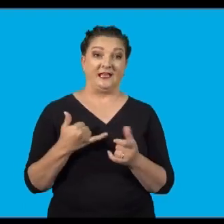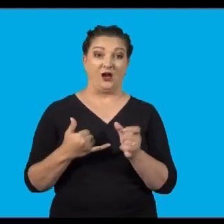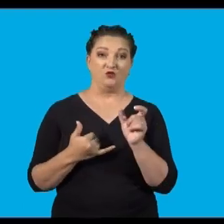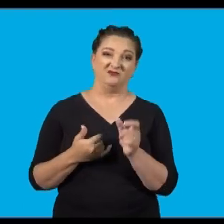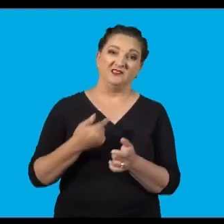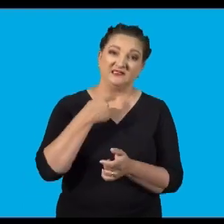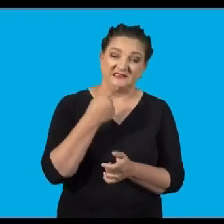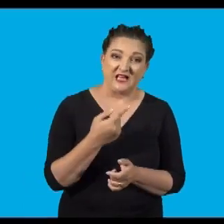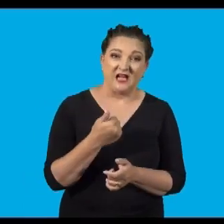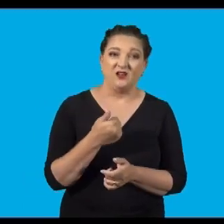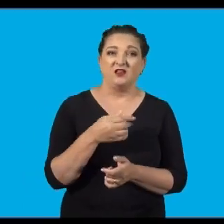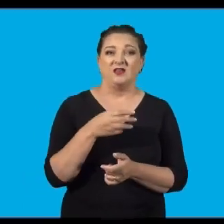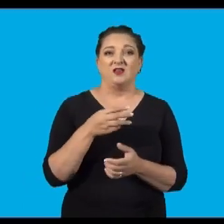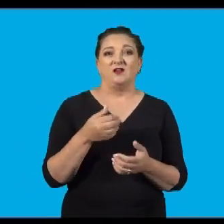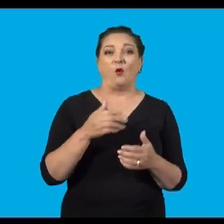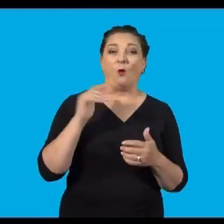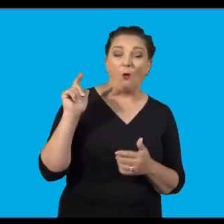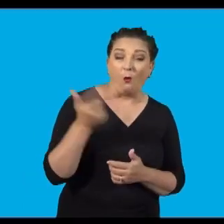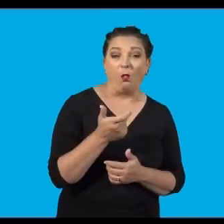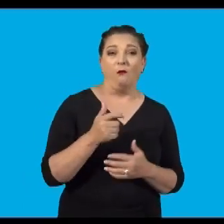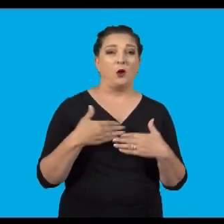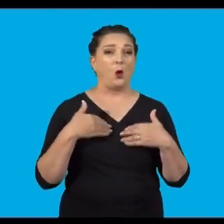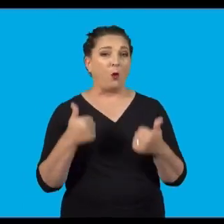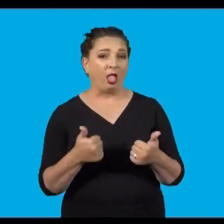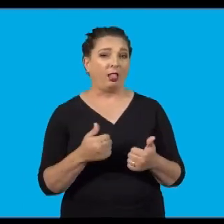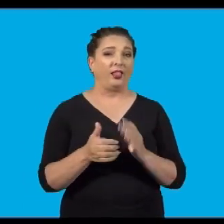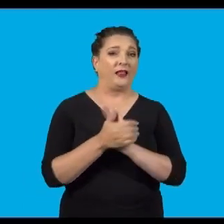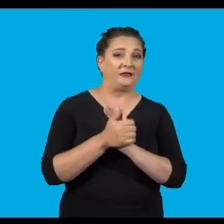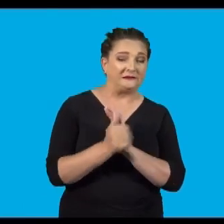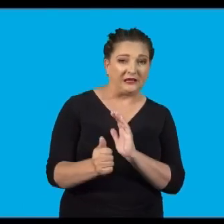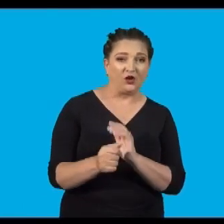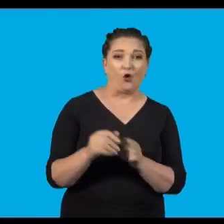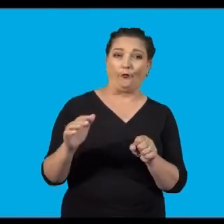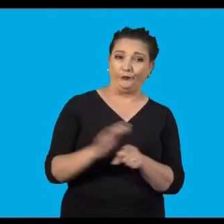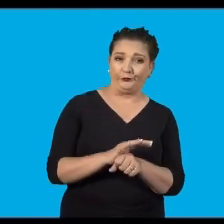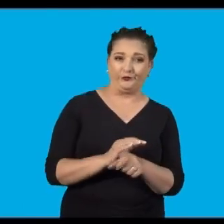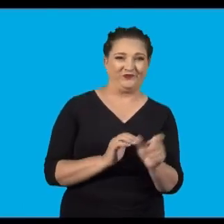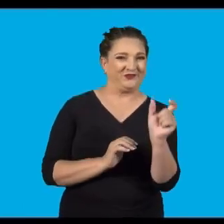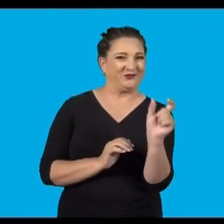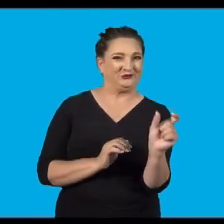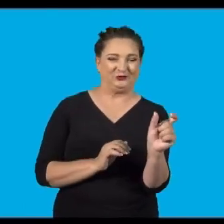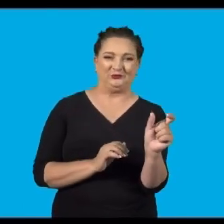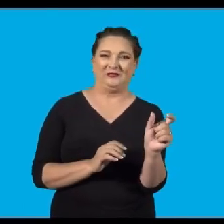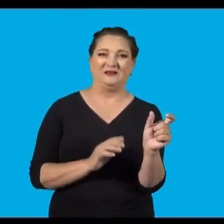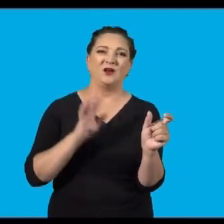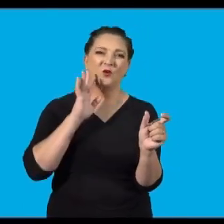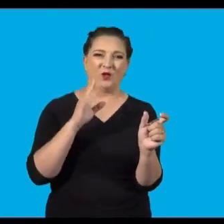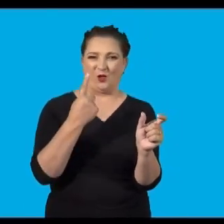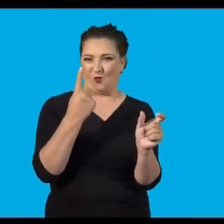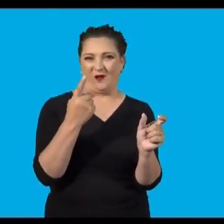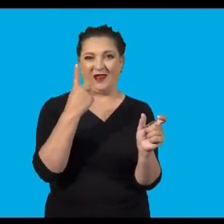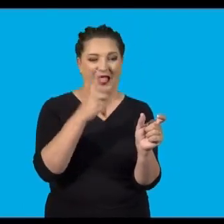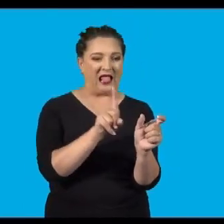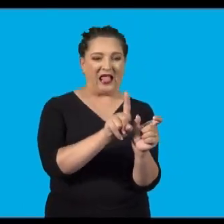all right, wow or skill and full, the word loses, the word